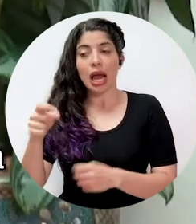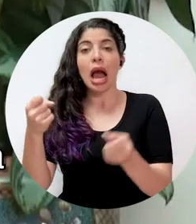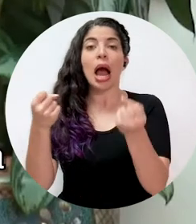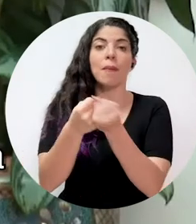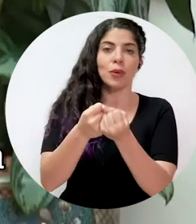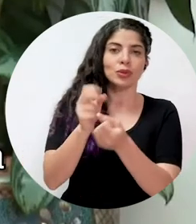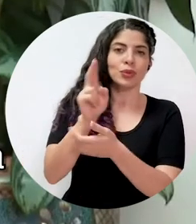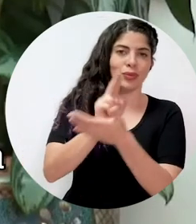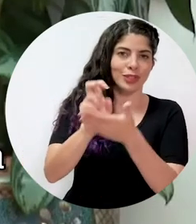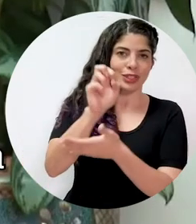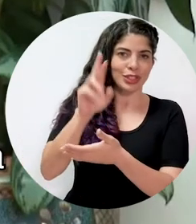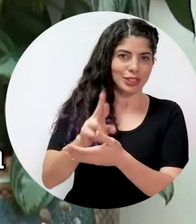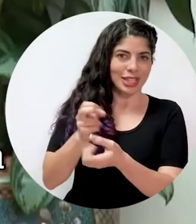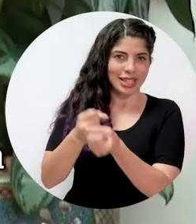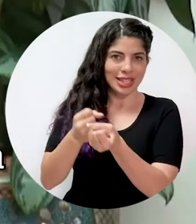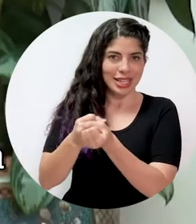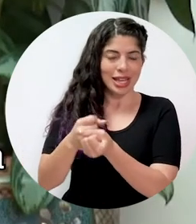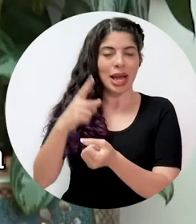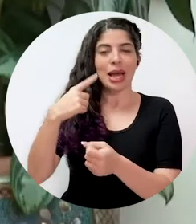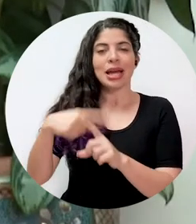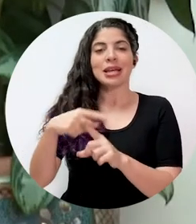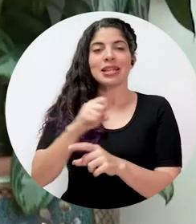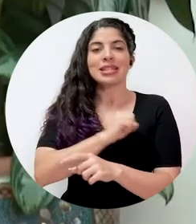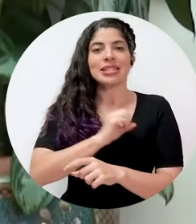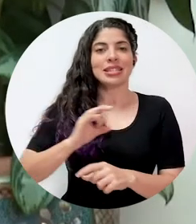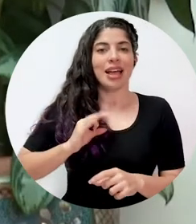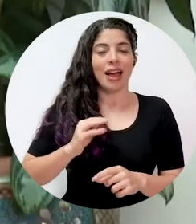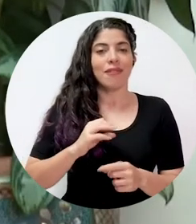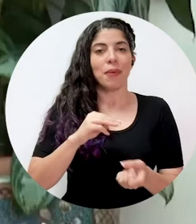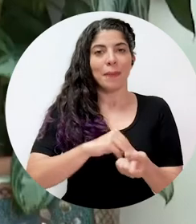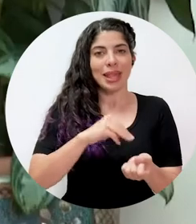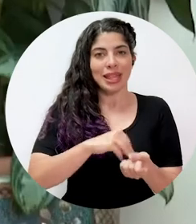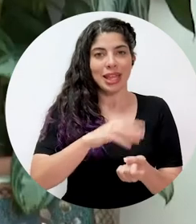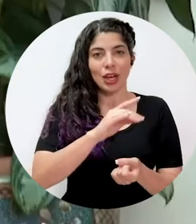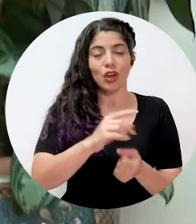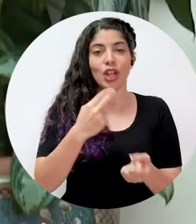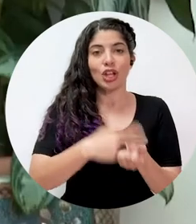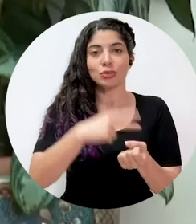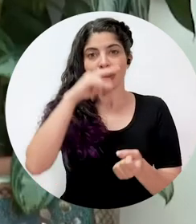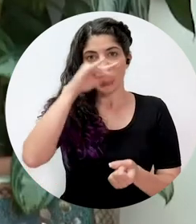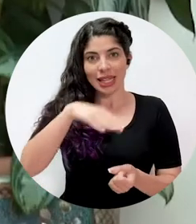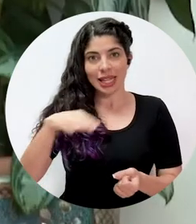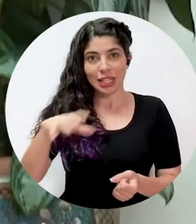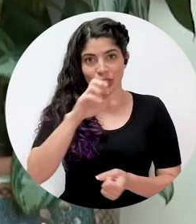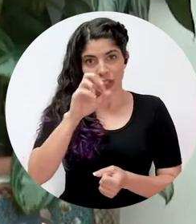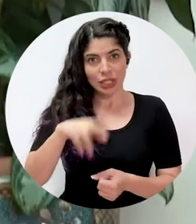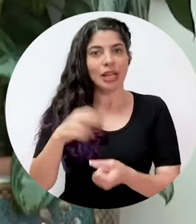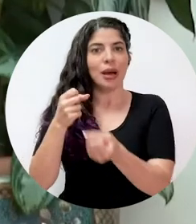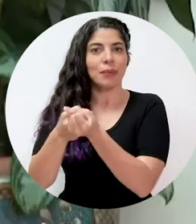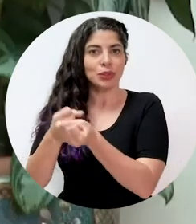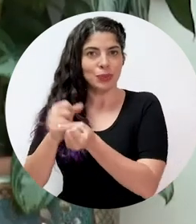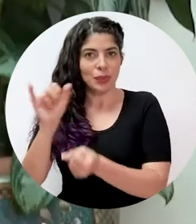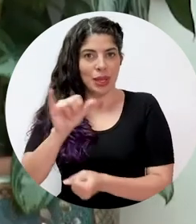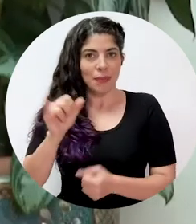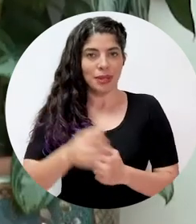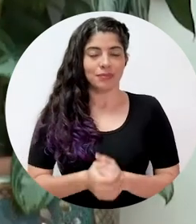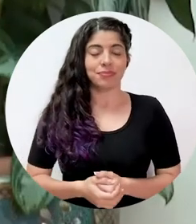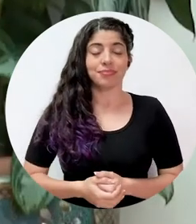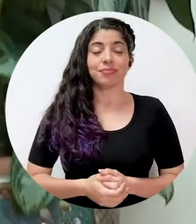the support of the University of Costa Rica and the medical staff of the National Children's Hospital of Costa